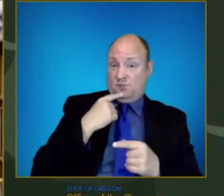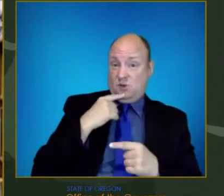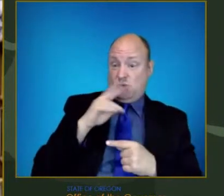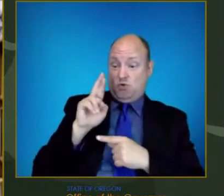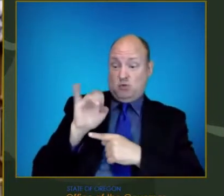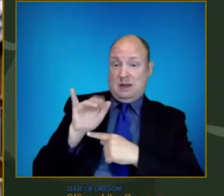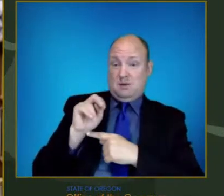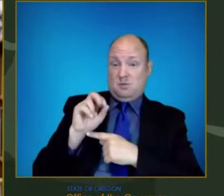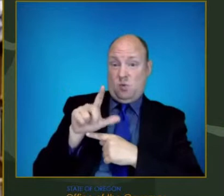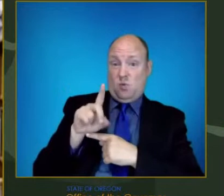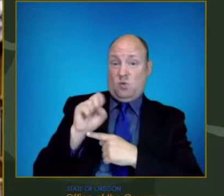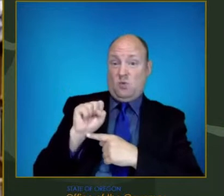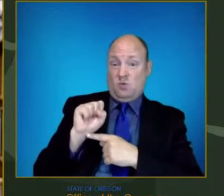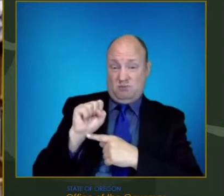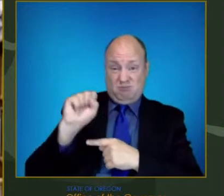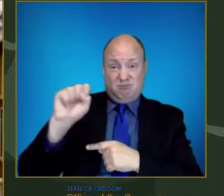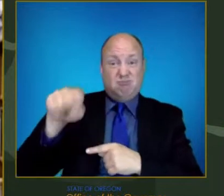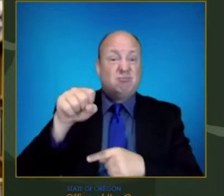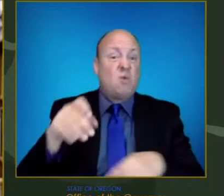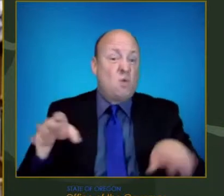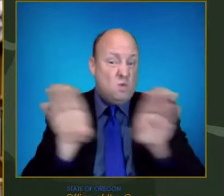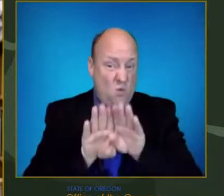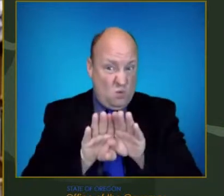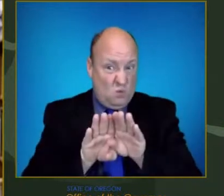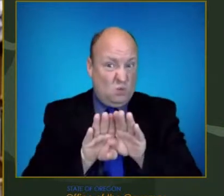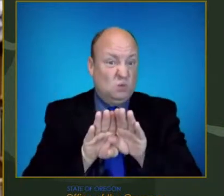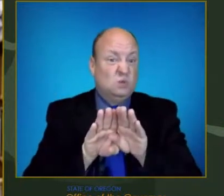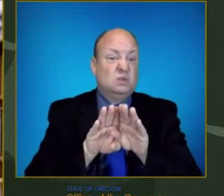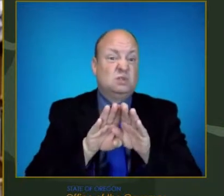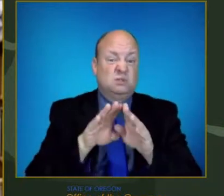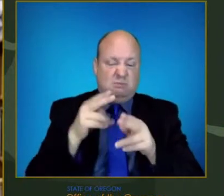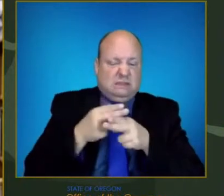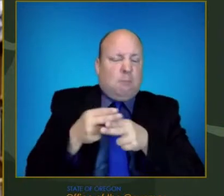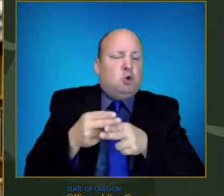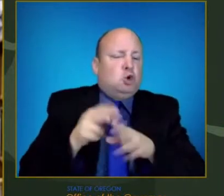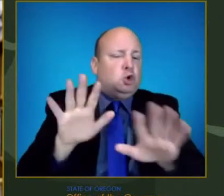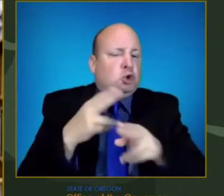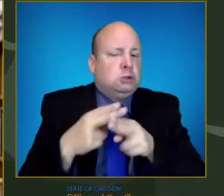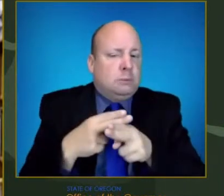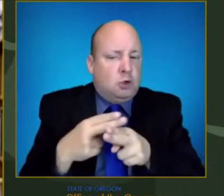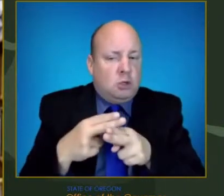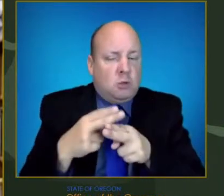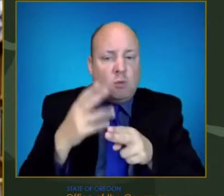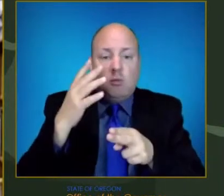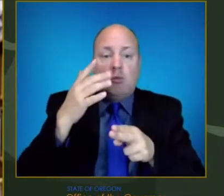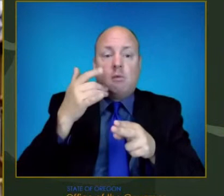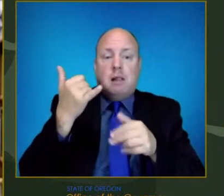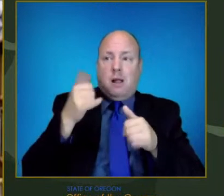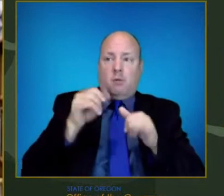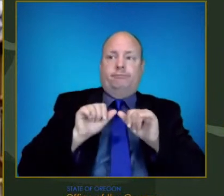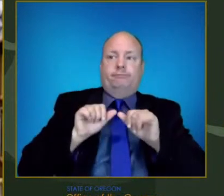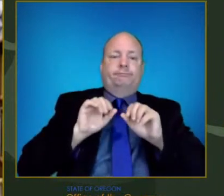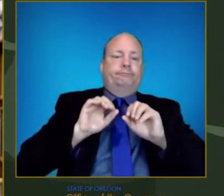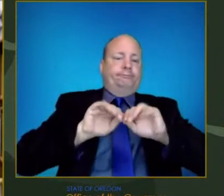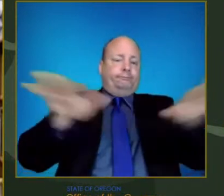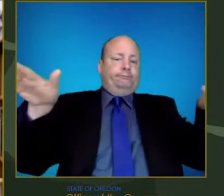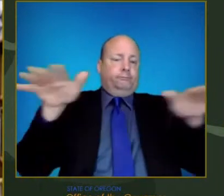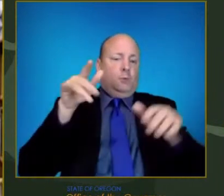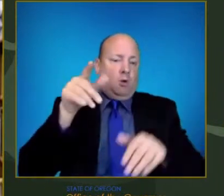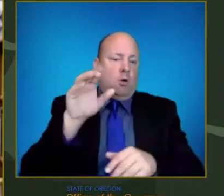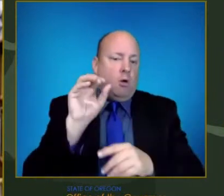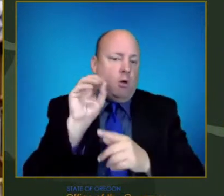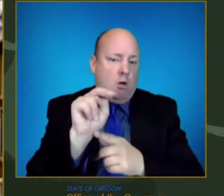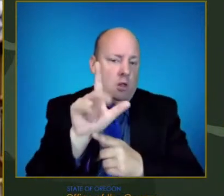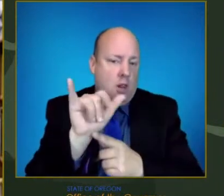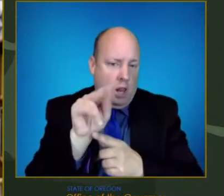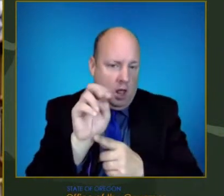temporarily, both to serve those students during their quarantine period and to rethink their protocols. But we have hundreds of